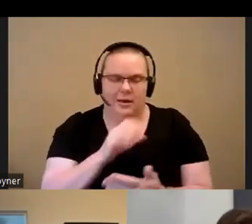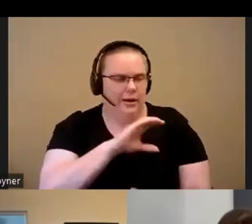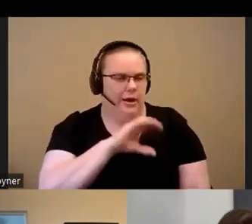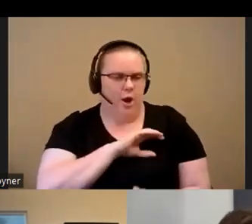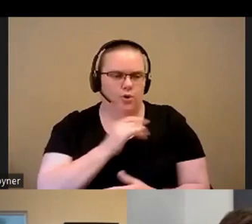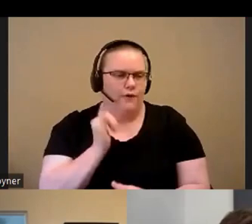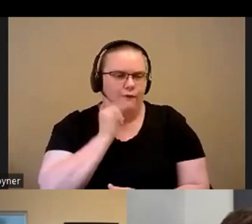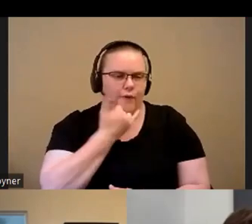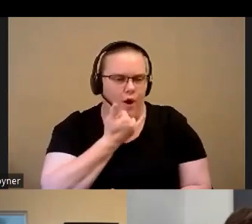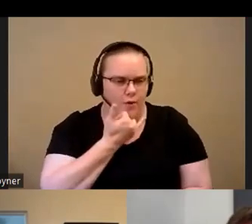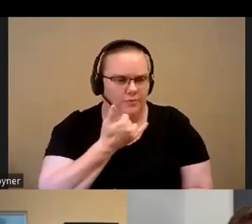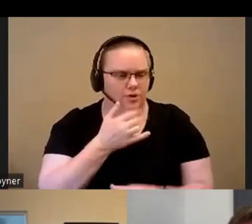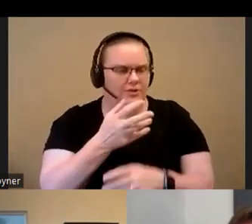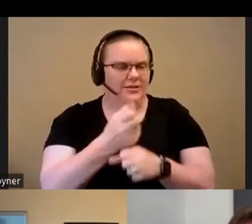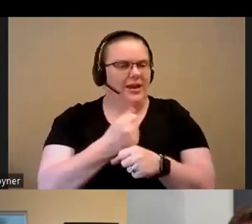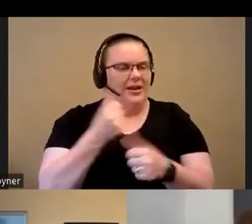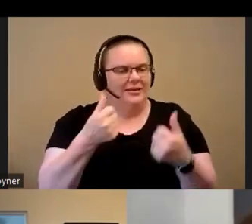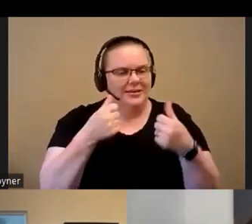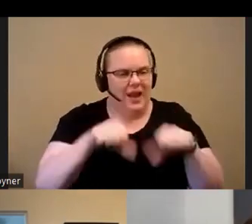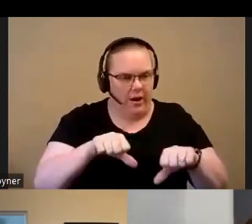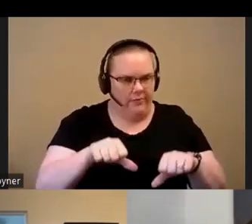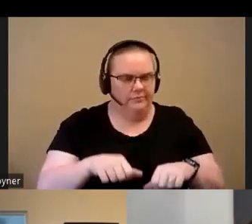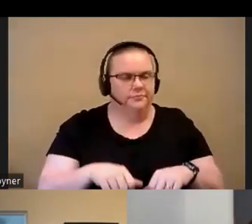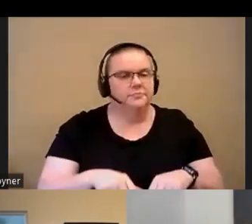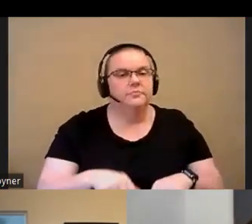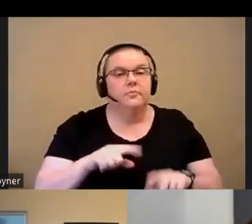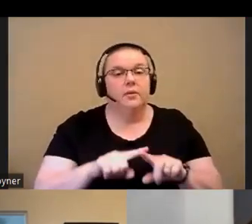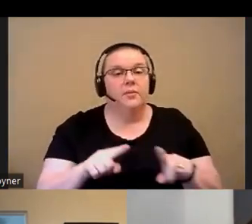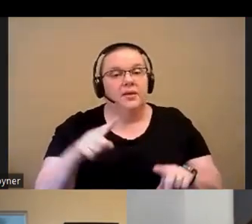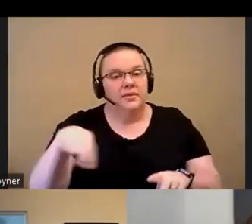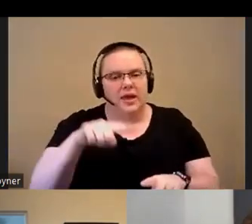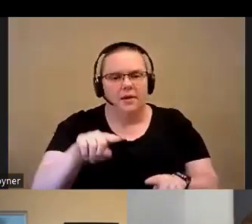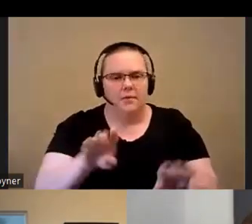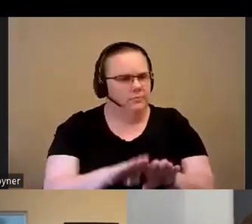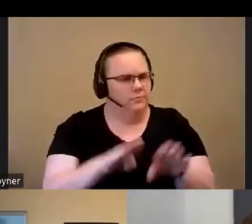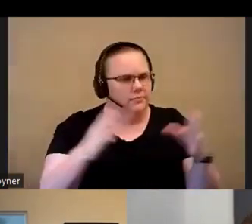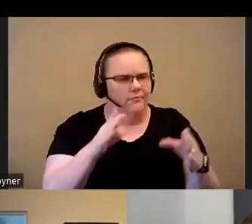words, just getting a denial. If for some reason they're like, they open a